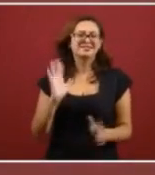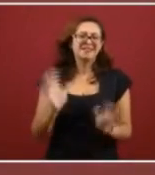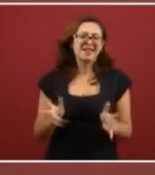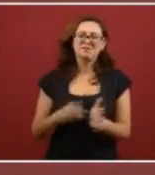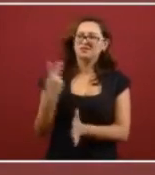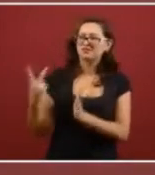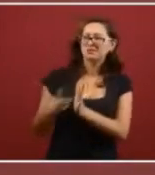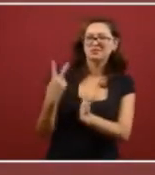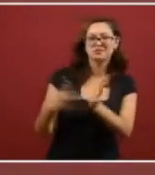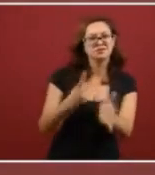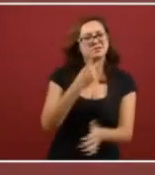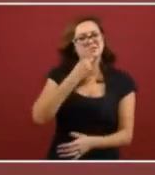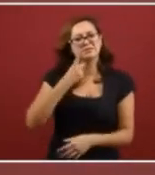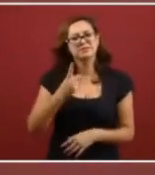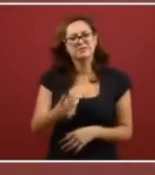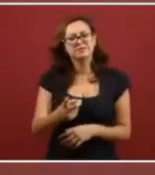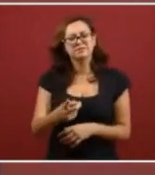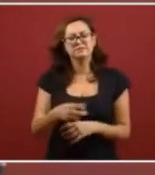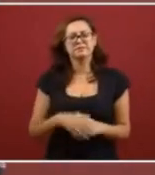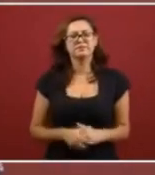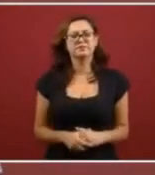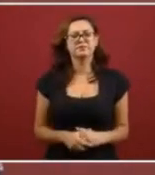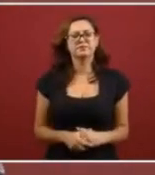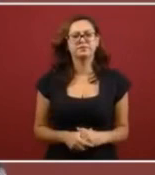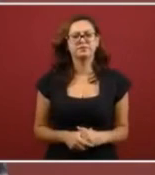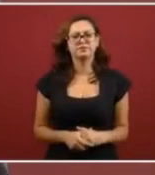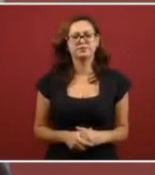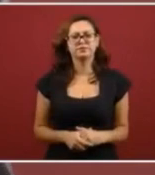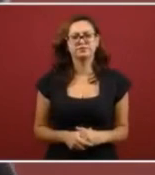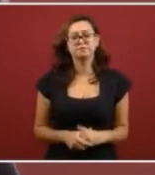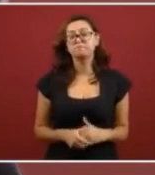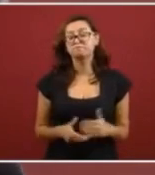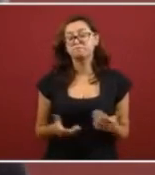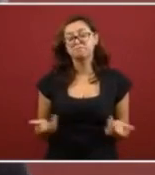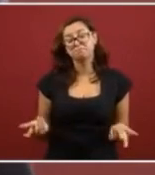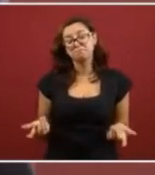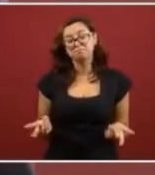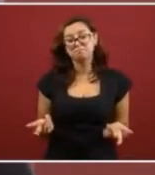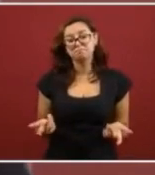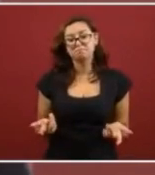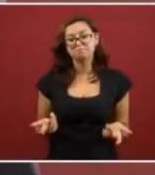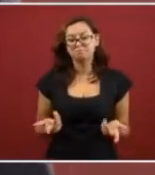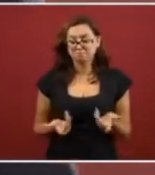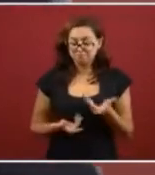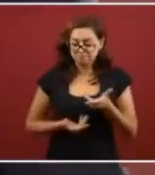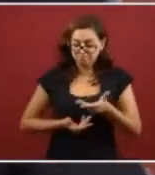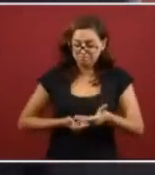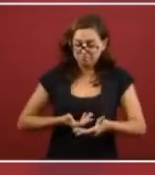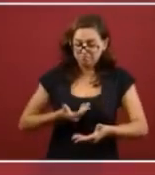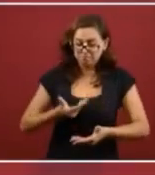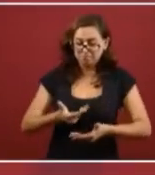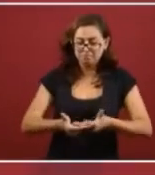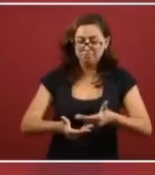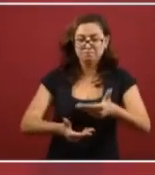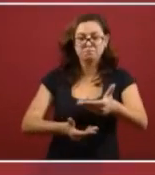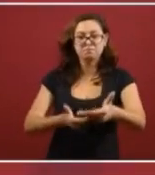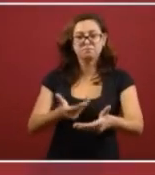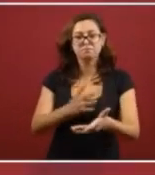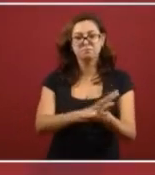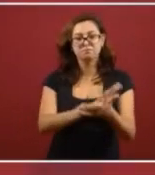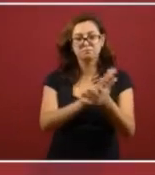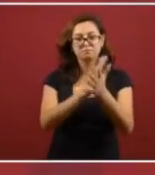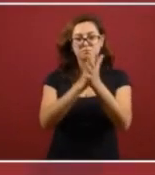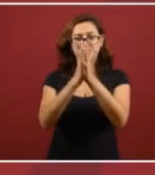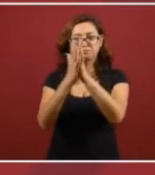we've said before, and we will sustain. Pues es so, un proceso, so this is a process of